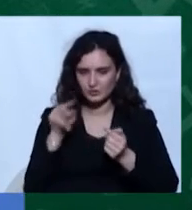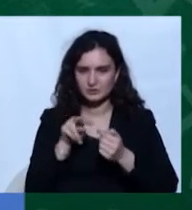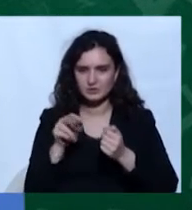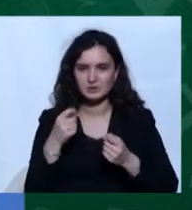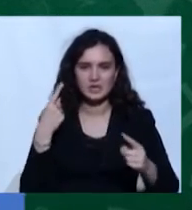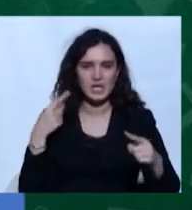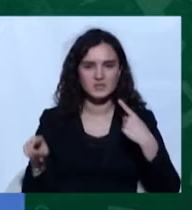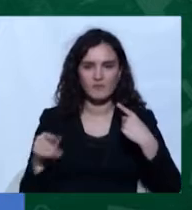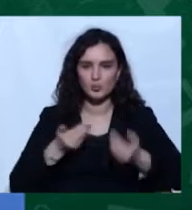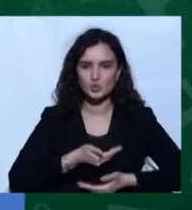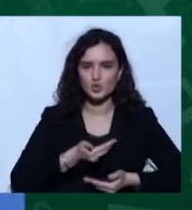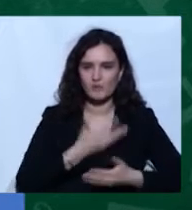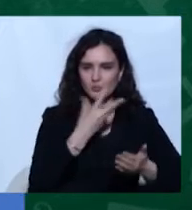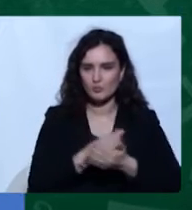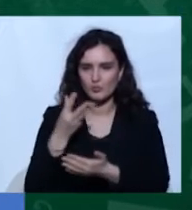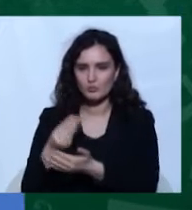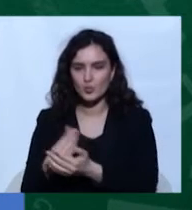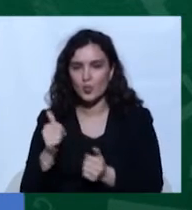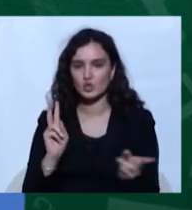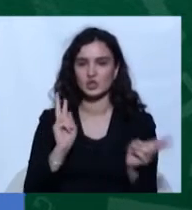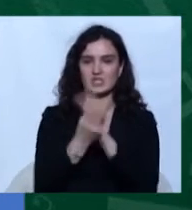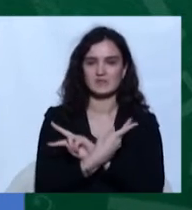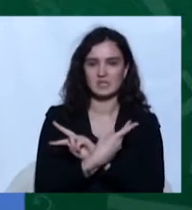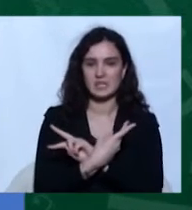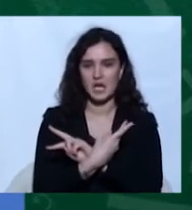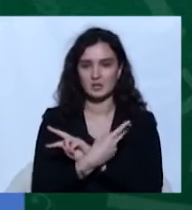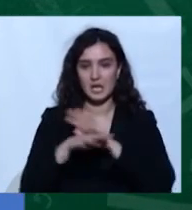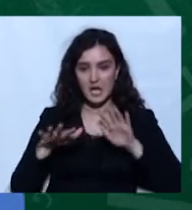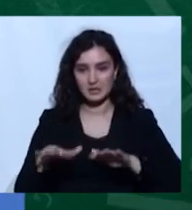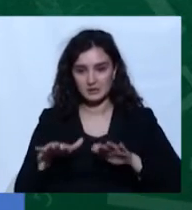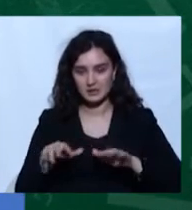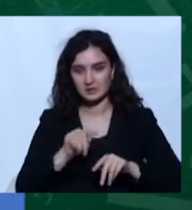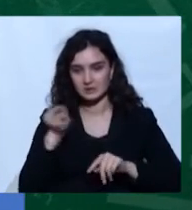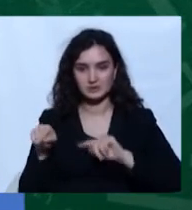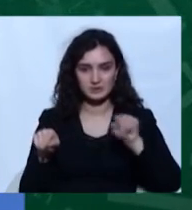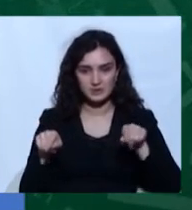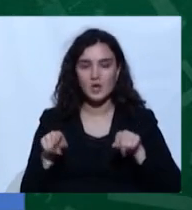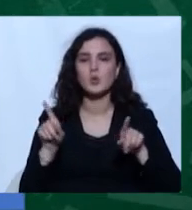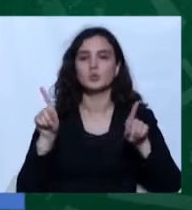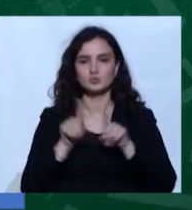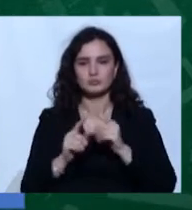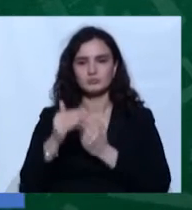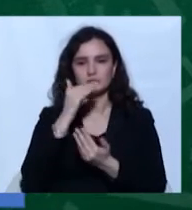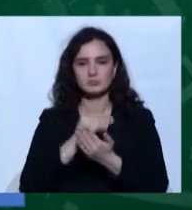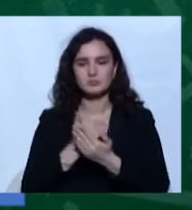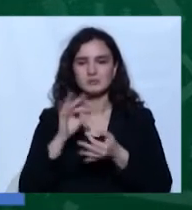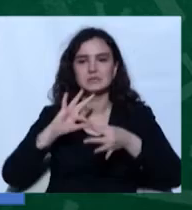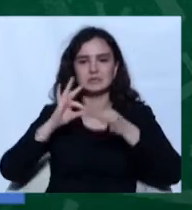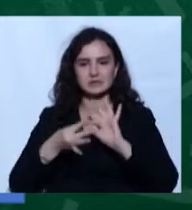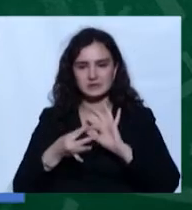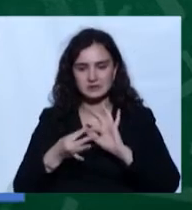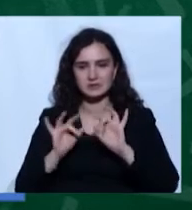different backgrounds switch identities. Next, we explored those characters more, the prince and the